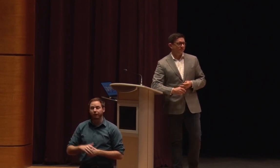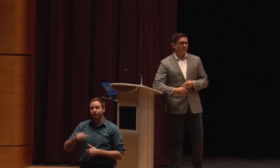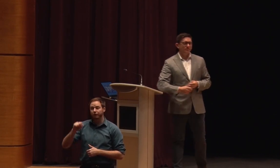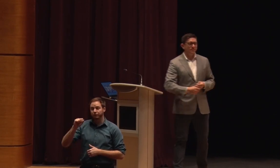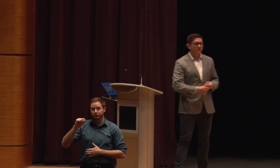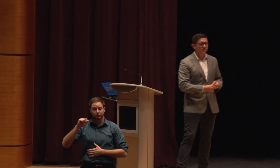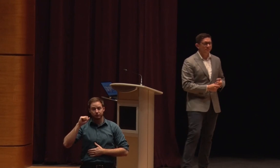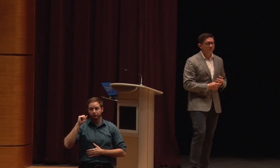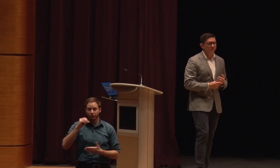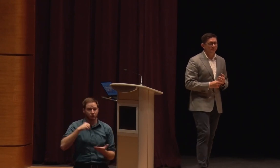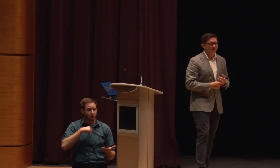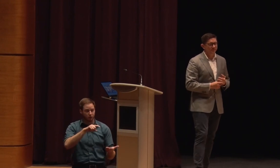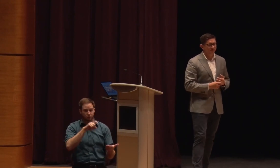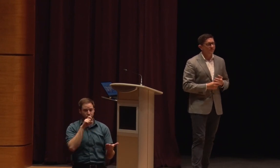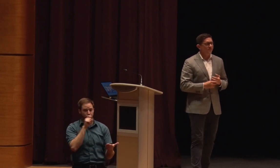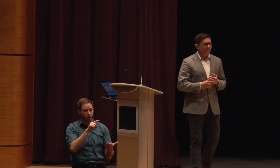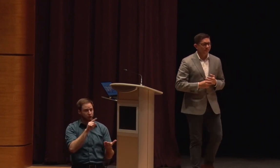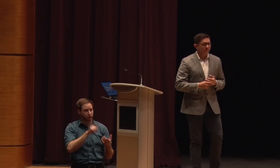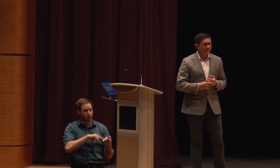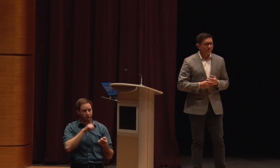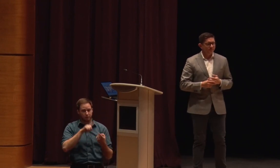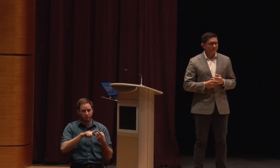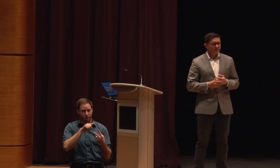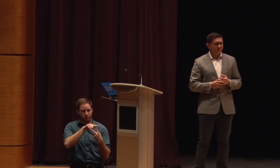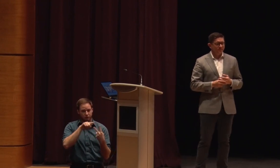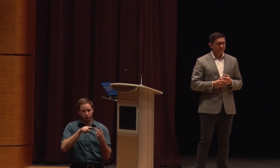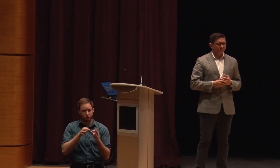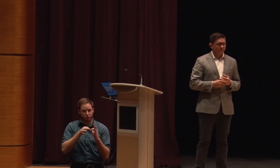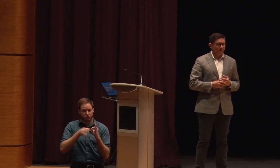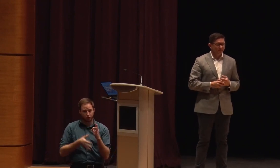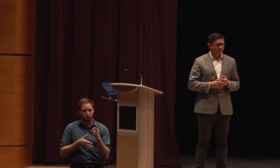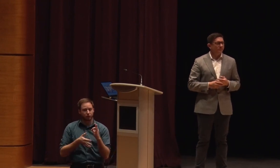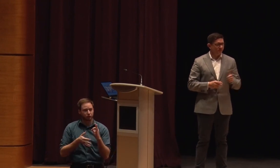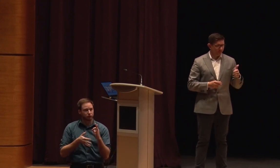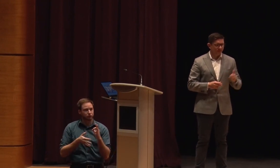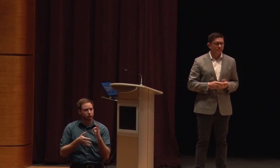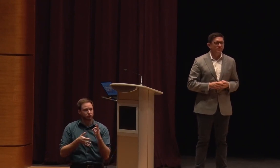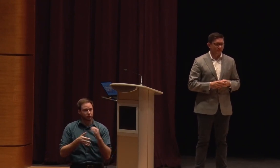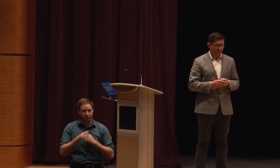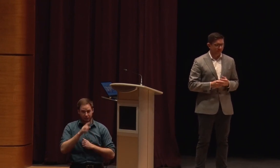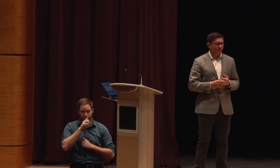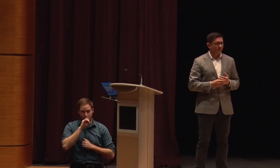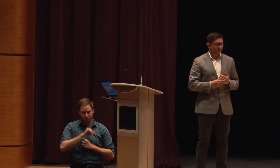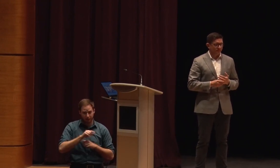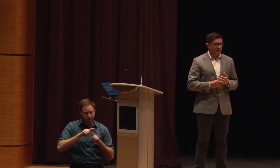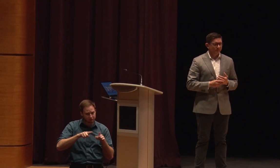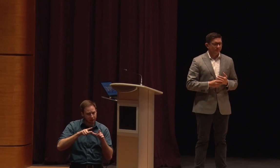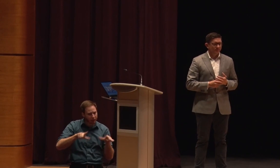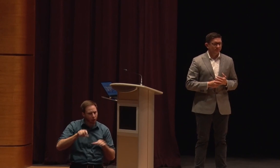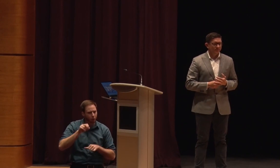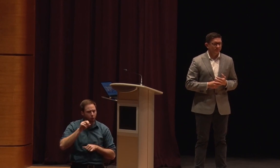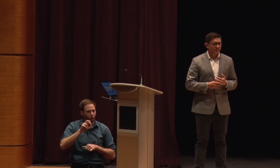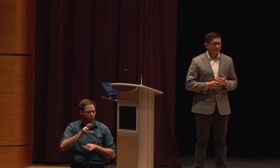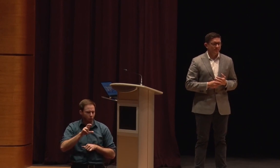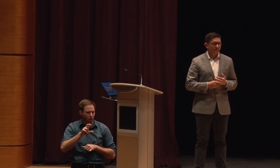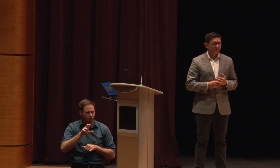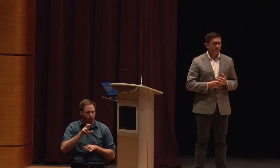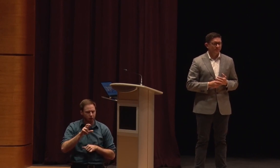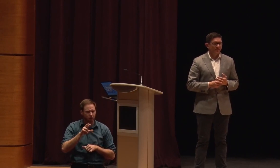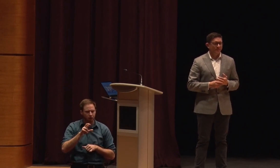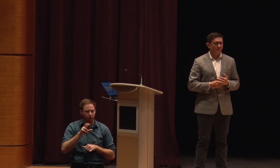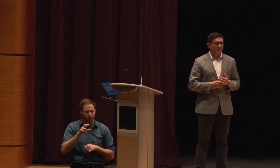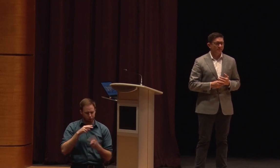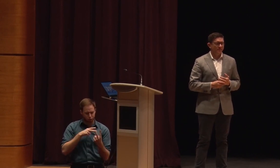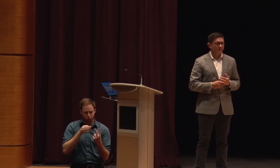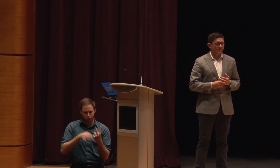So I was wondering about the two interpreters. Is it a different language, or is it